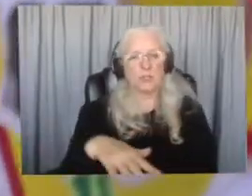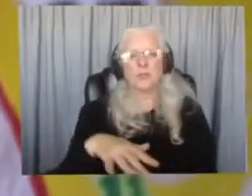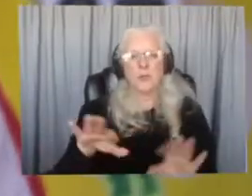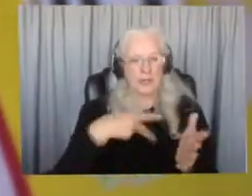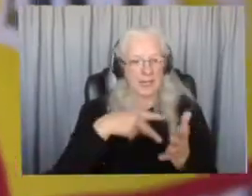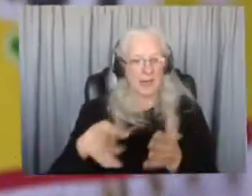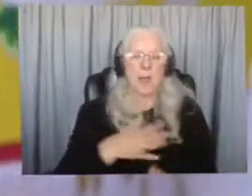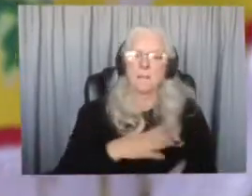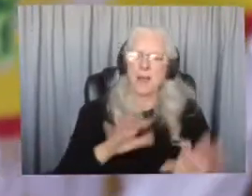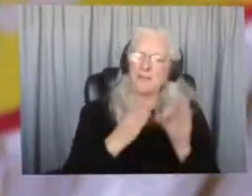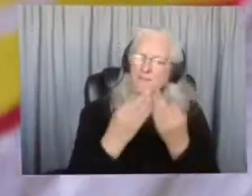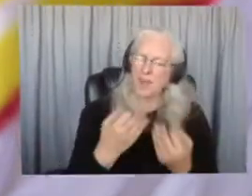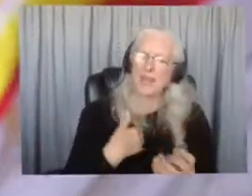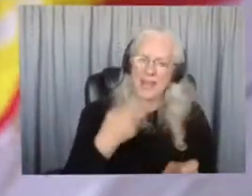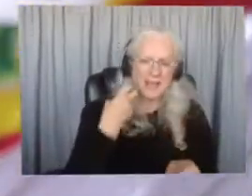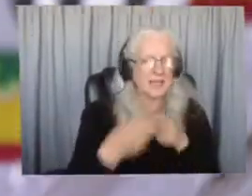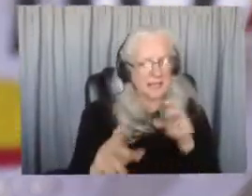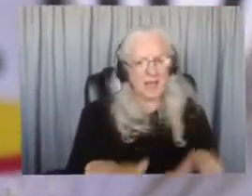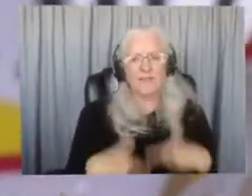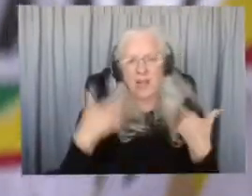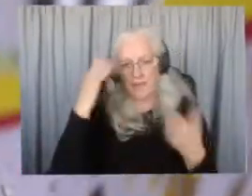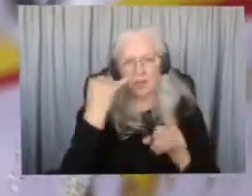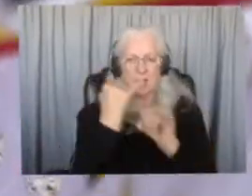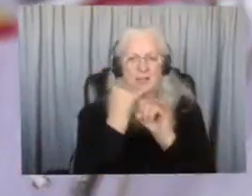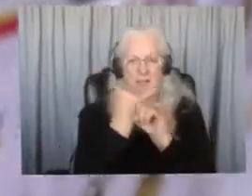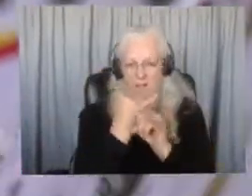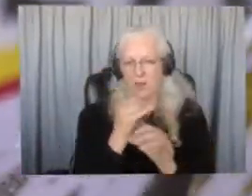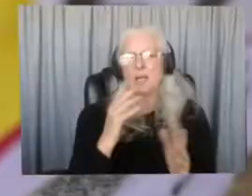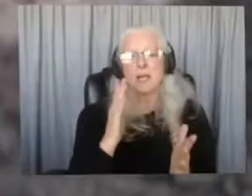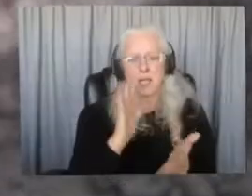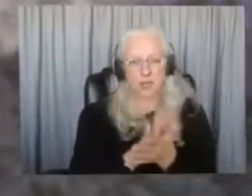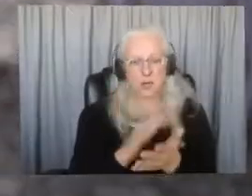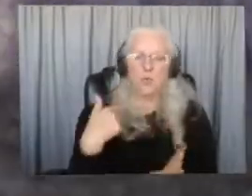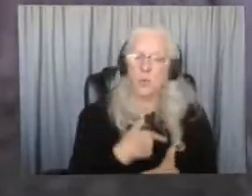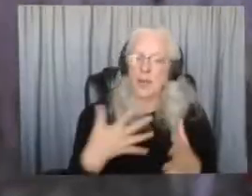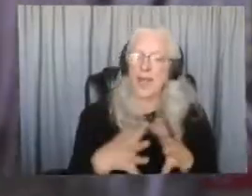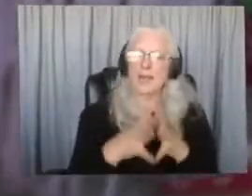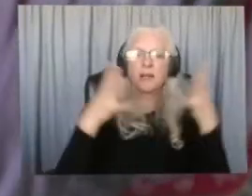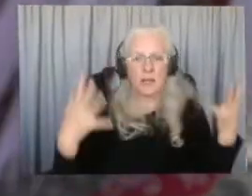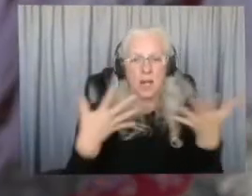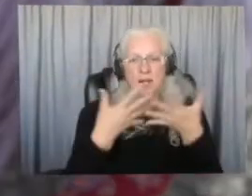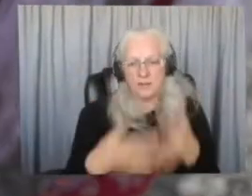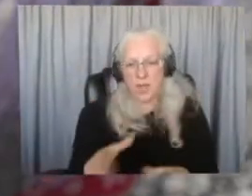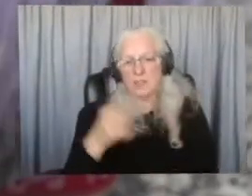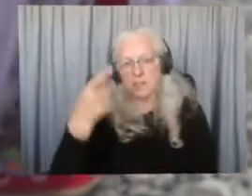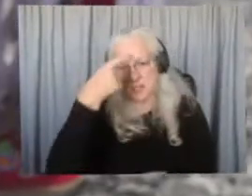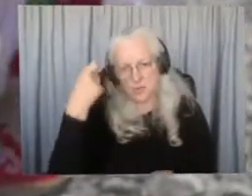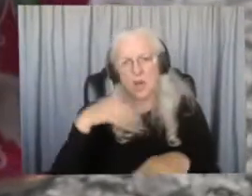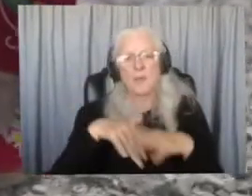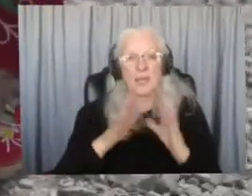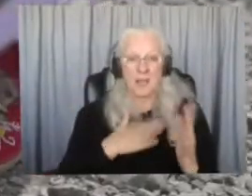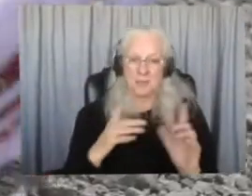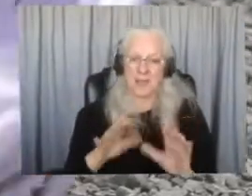schools. We had lots of loss, lots of trauma in my family. And I worked really hard to end